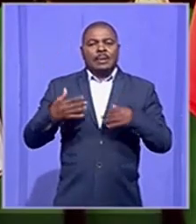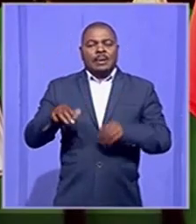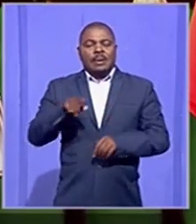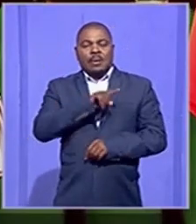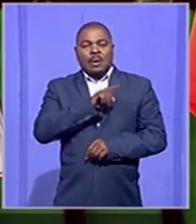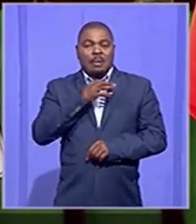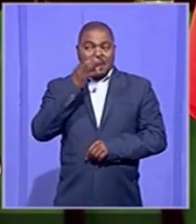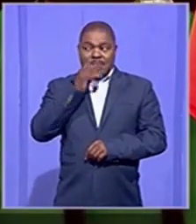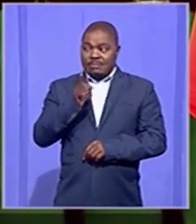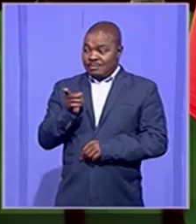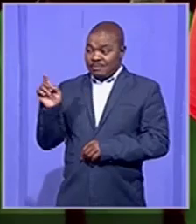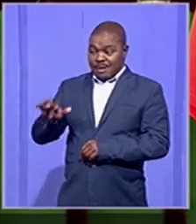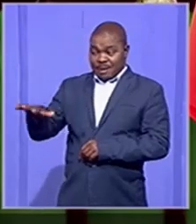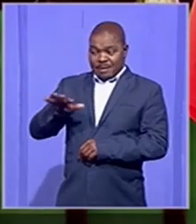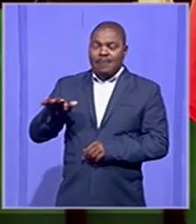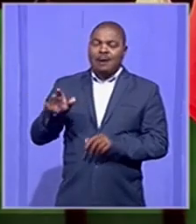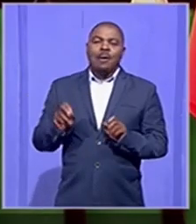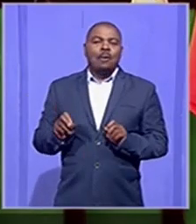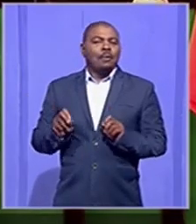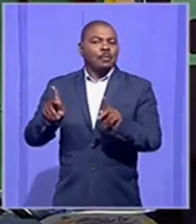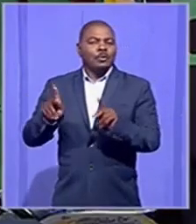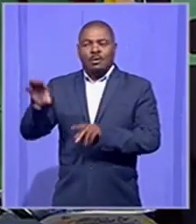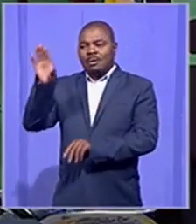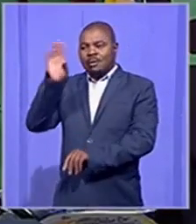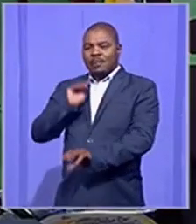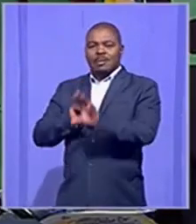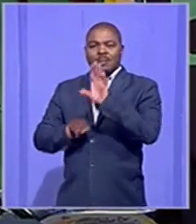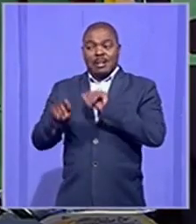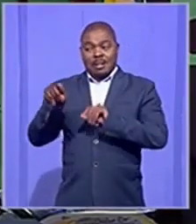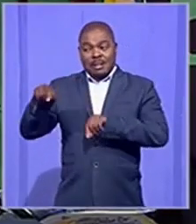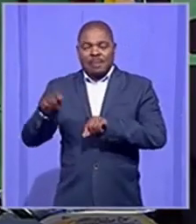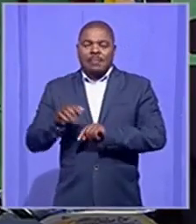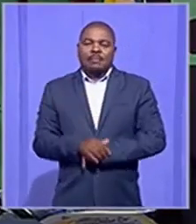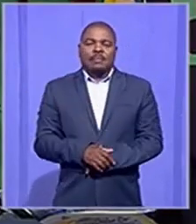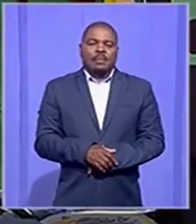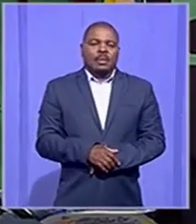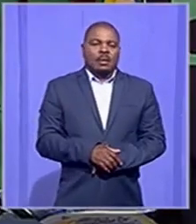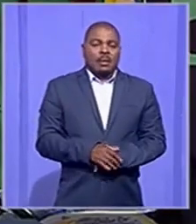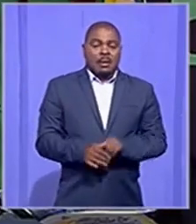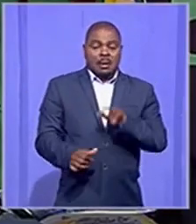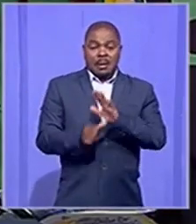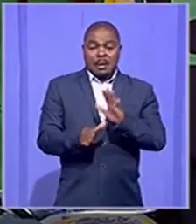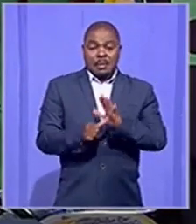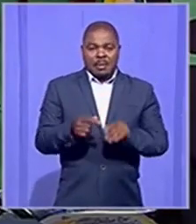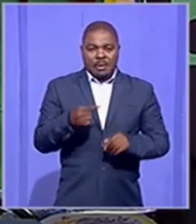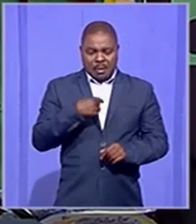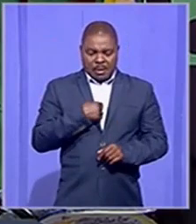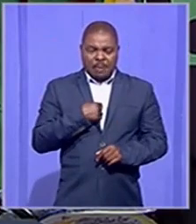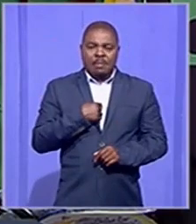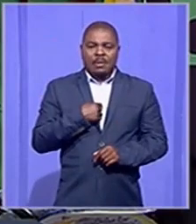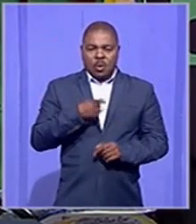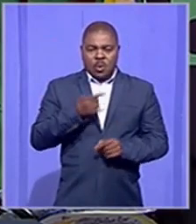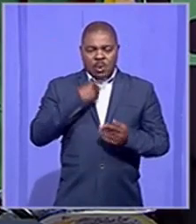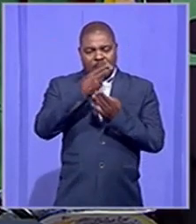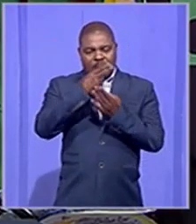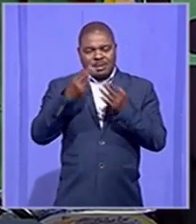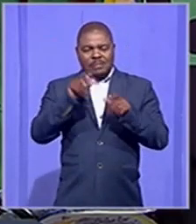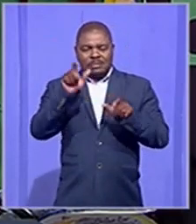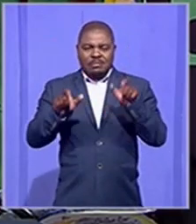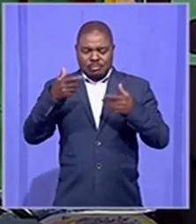jaaka leno a ba naya tšhono ya go ithuta. Botlhokwa ba o ba mo ke gore nna ya ka re le bataki re le